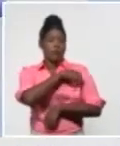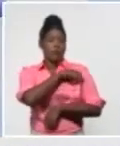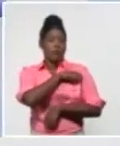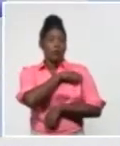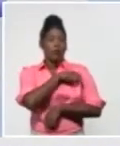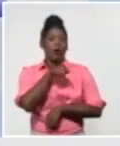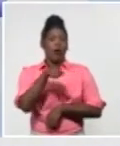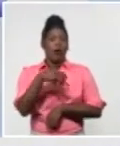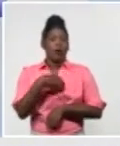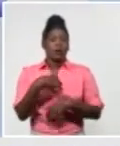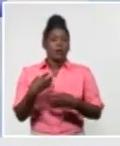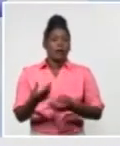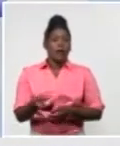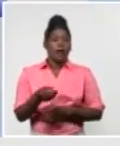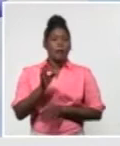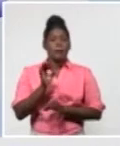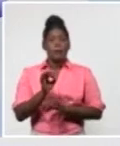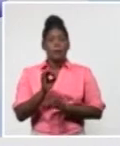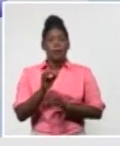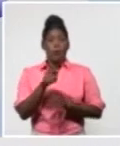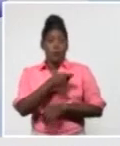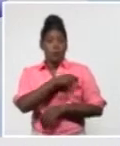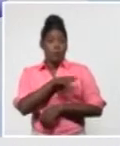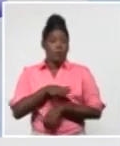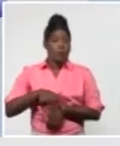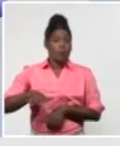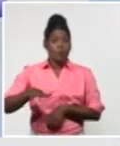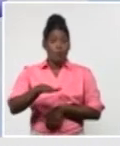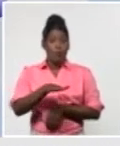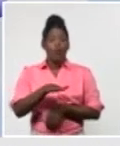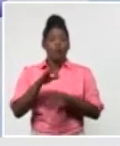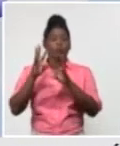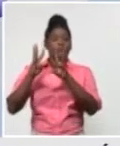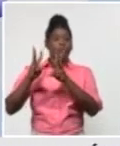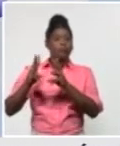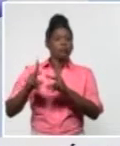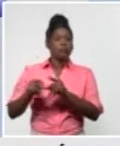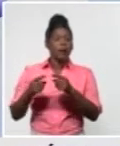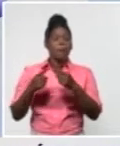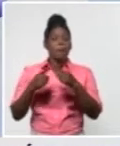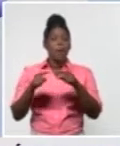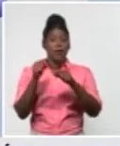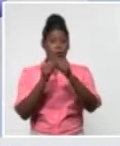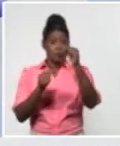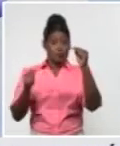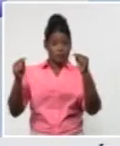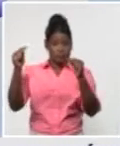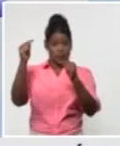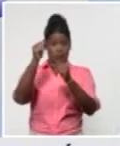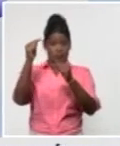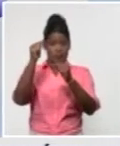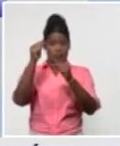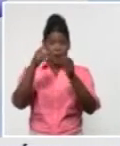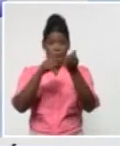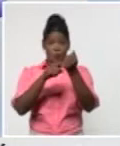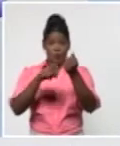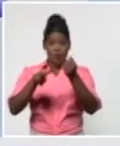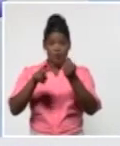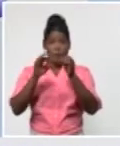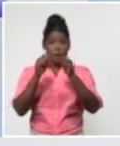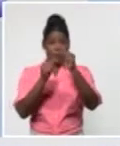inhabitants to 3 per 100,000 inhabitants. Nonetheless, Havana remains with the highest